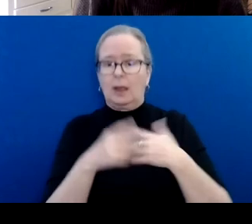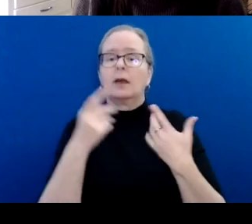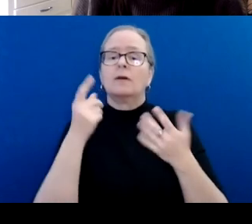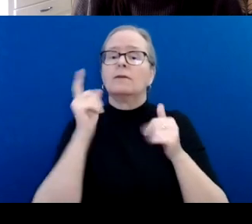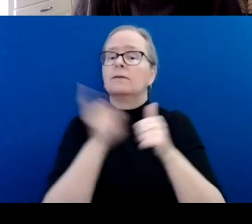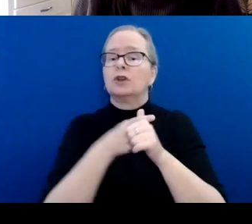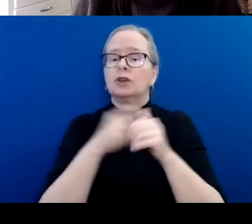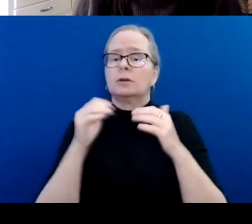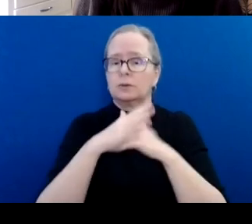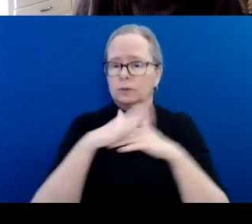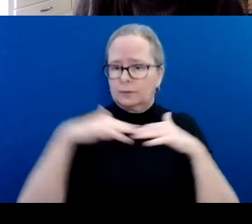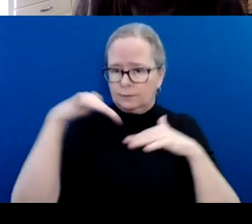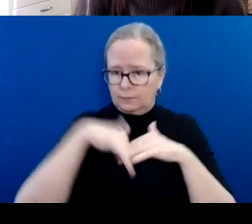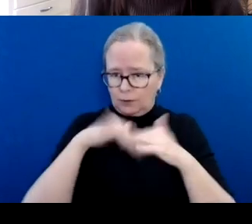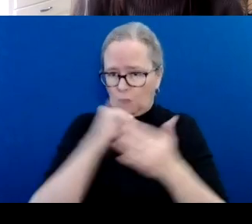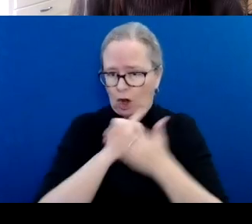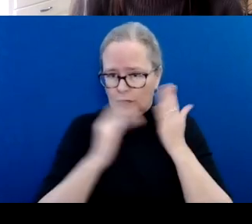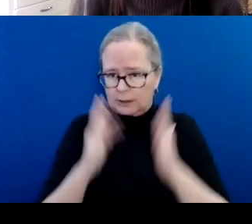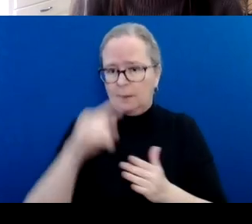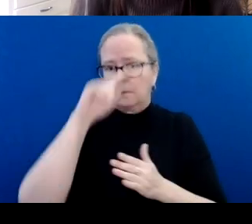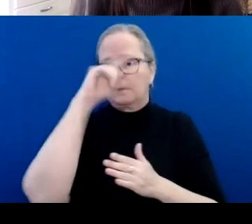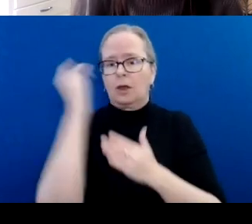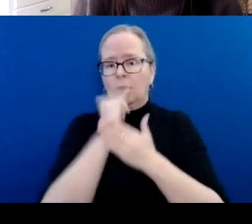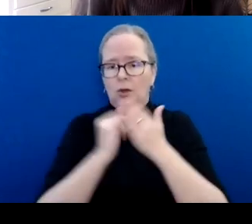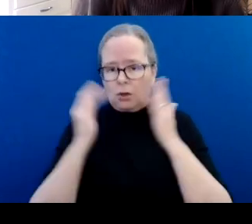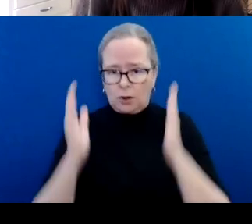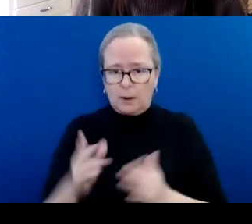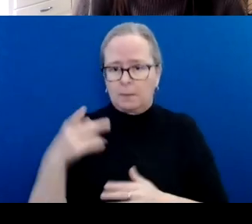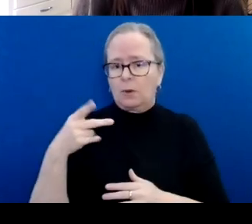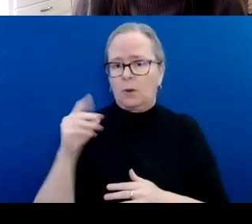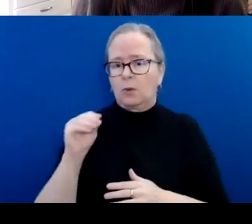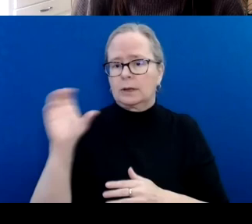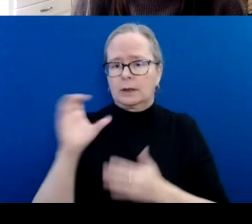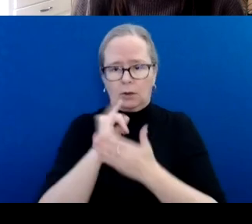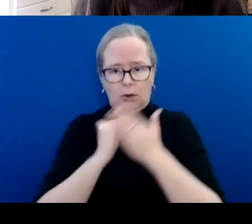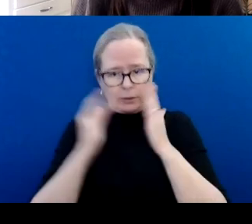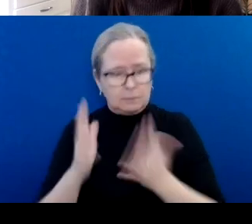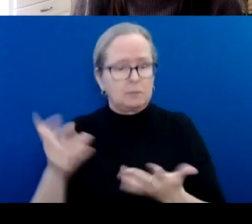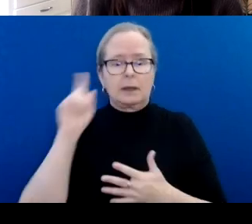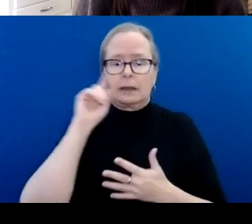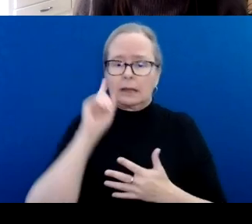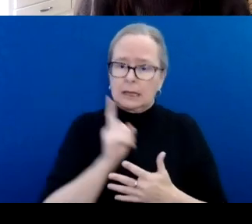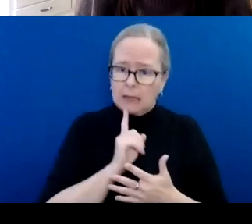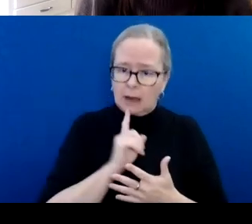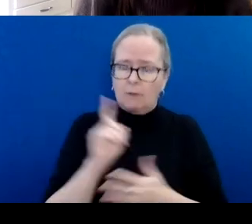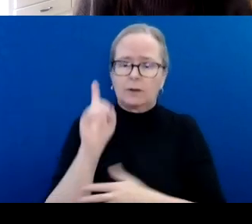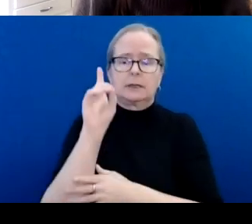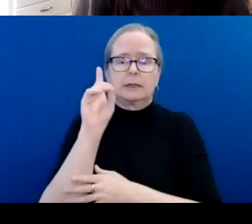Black, Persons of Color, Deaf Persons, Persons with Disabilities,